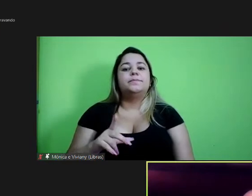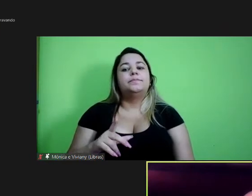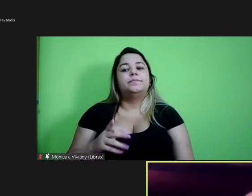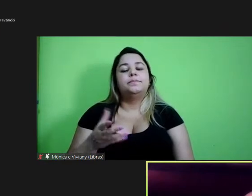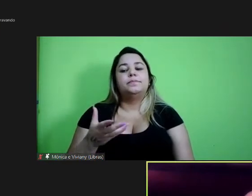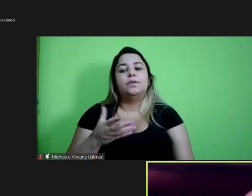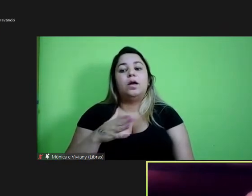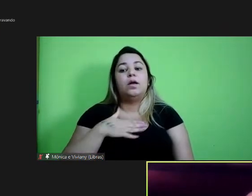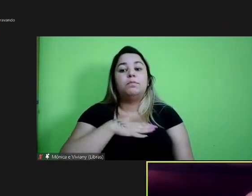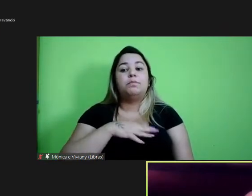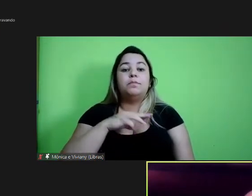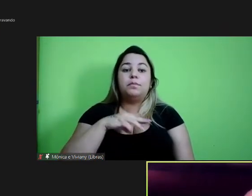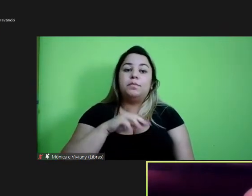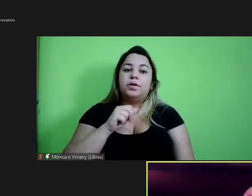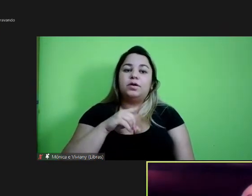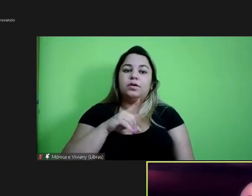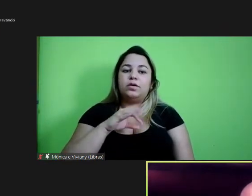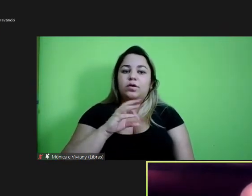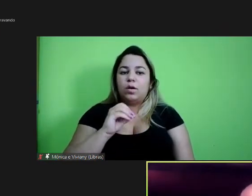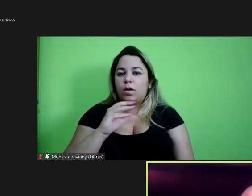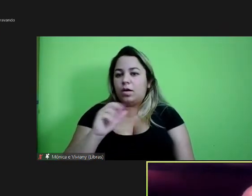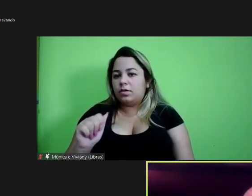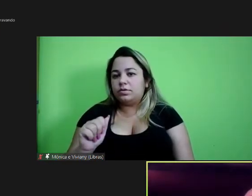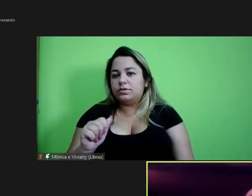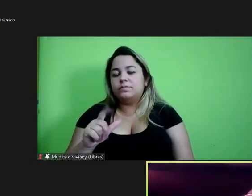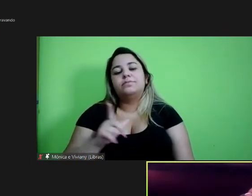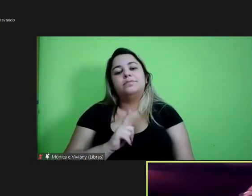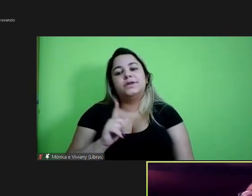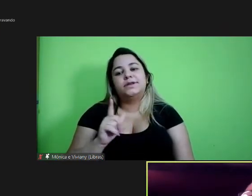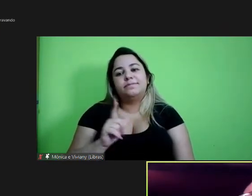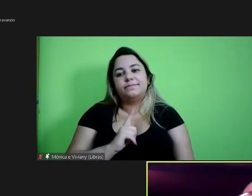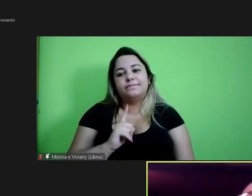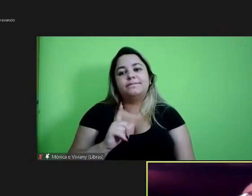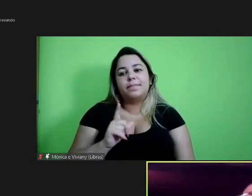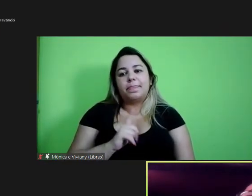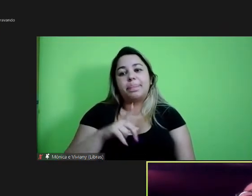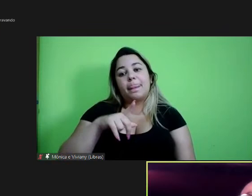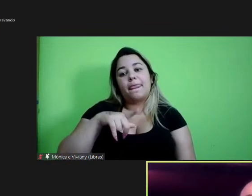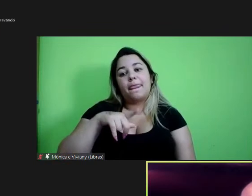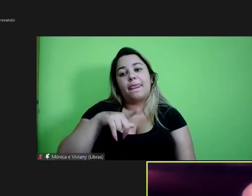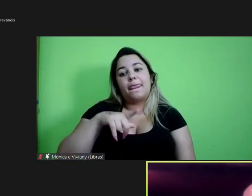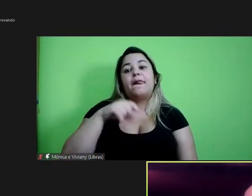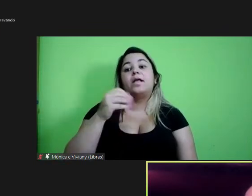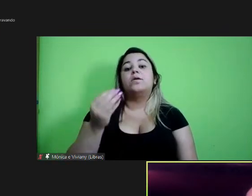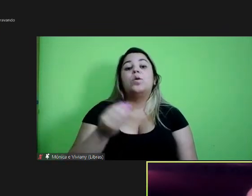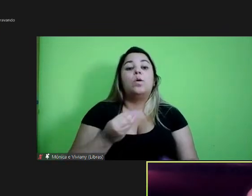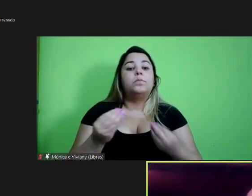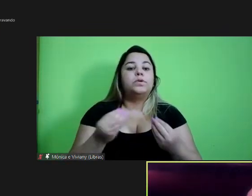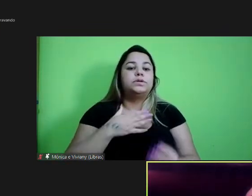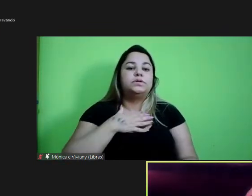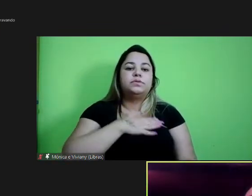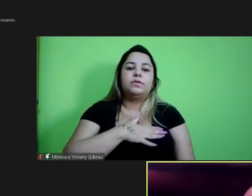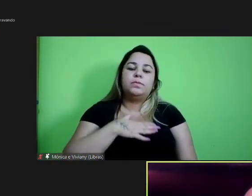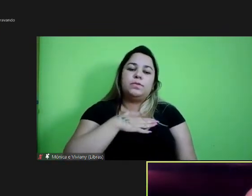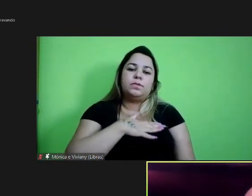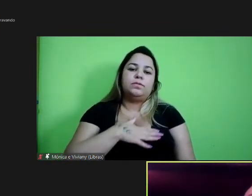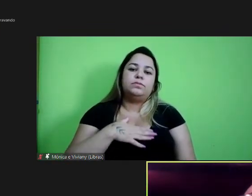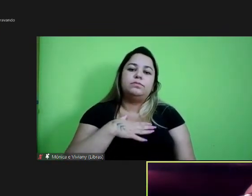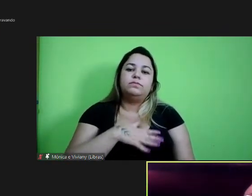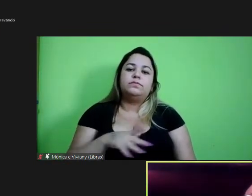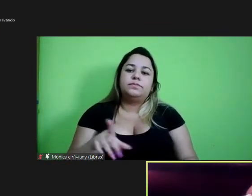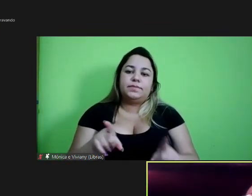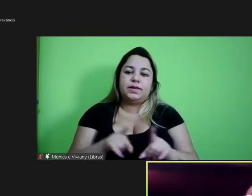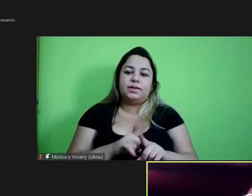to explain it in terms of choices. Eat what you like, but be aware. And when you get